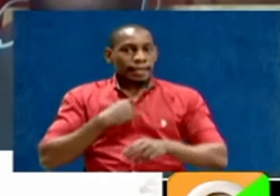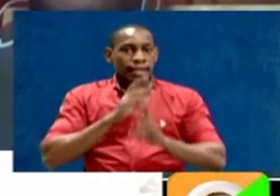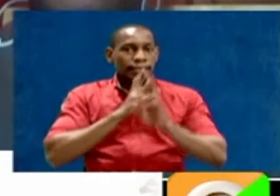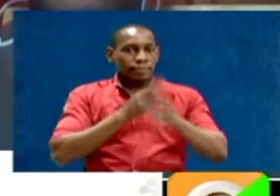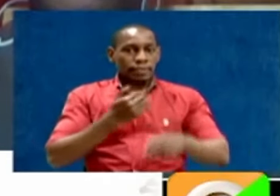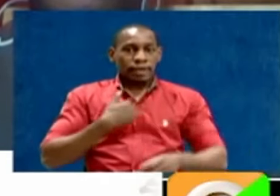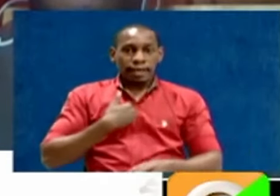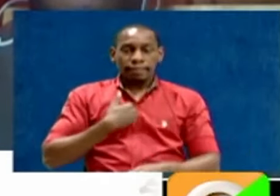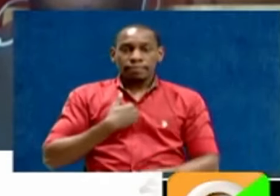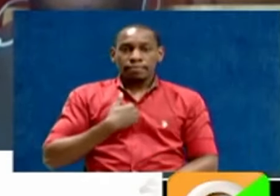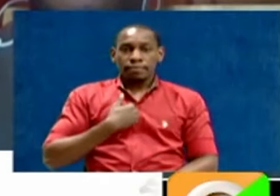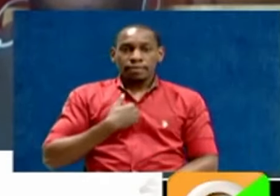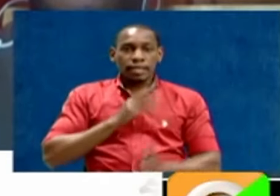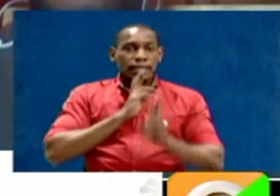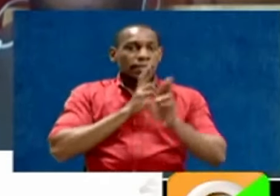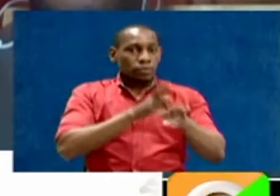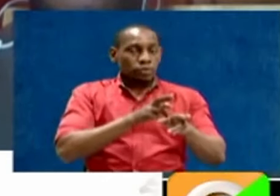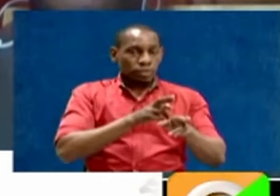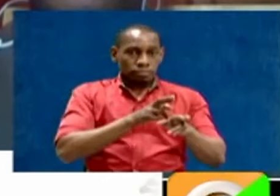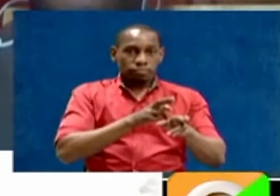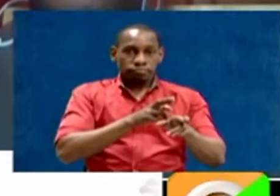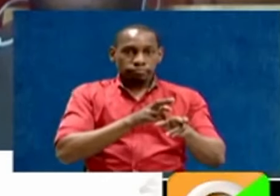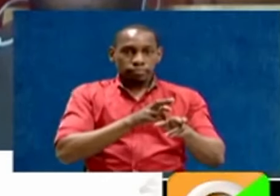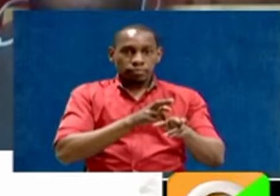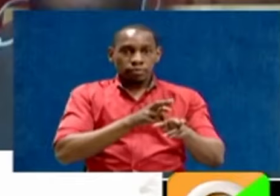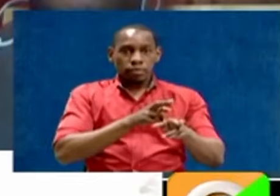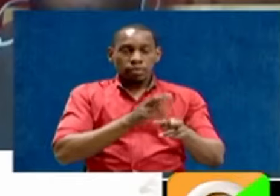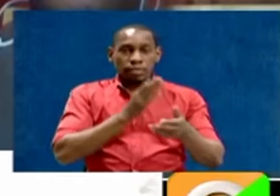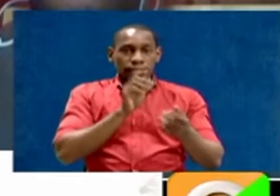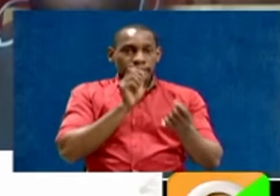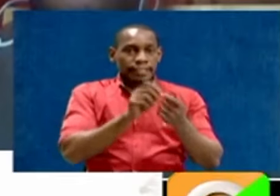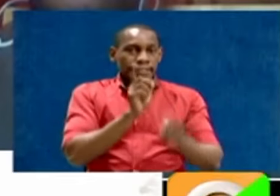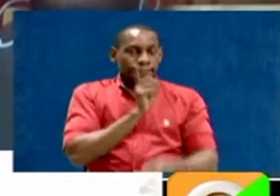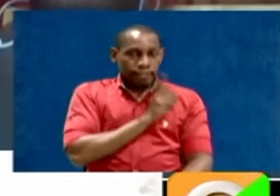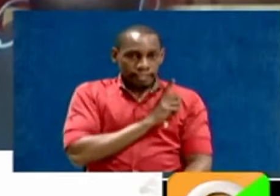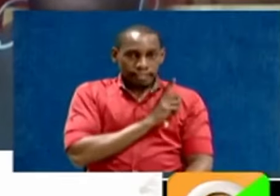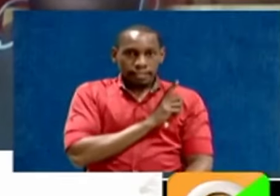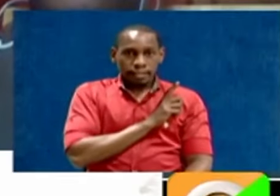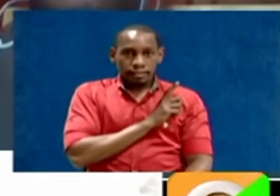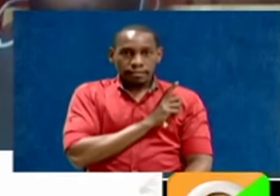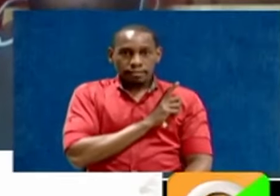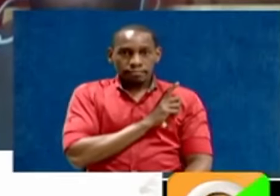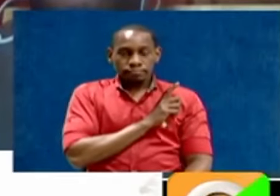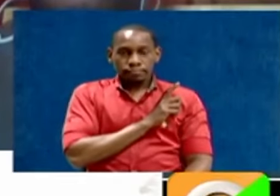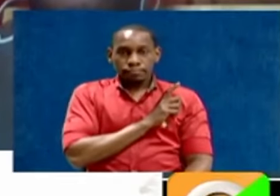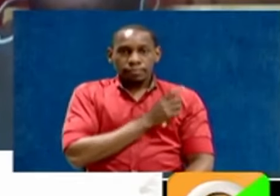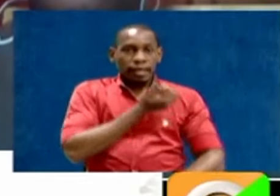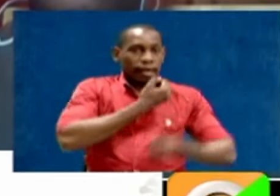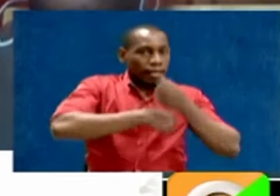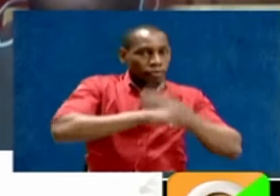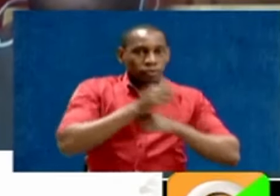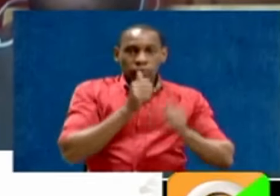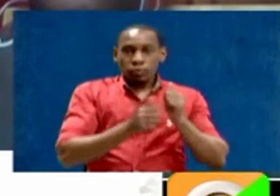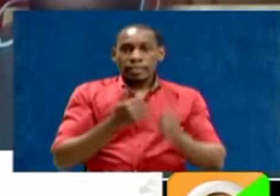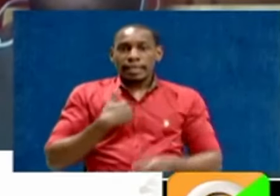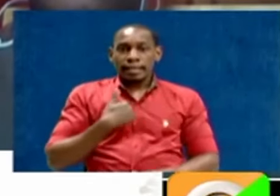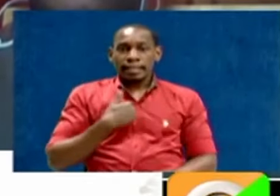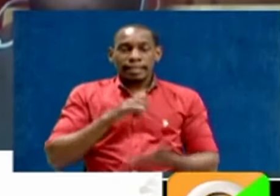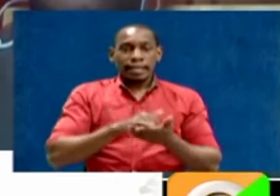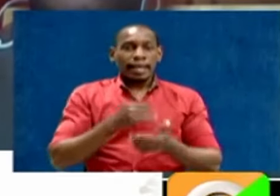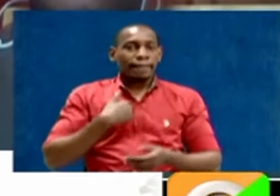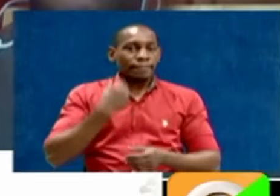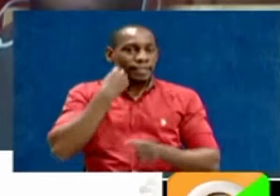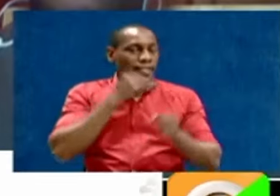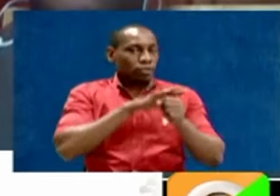Here's a negative result. You've taken the test. What was your reaction to the positive